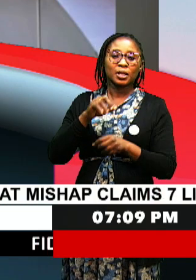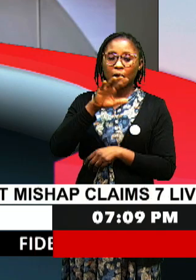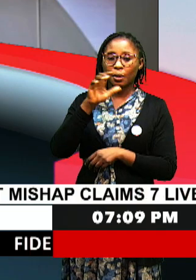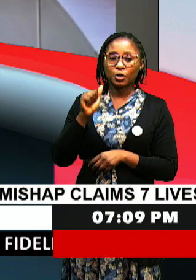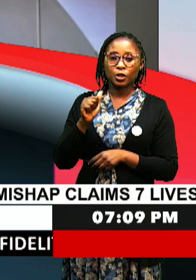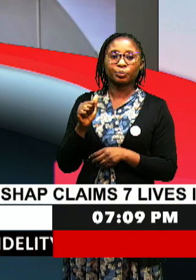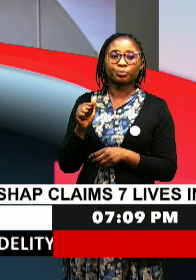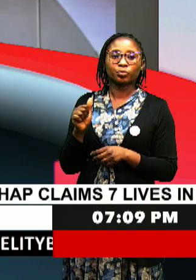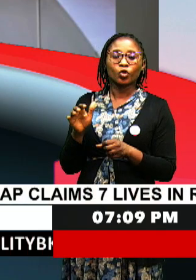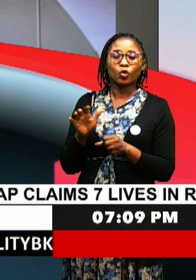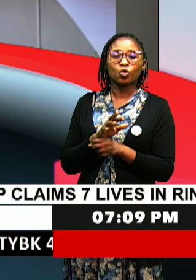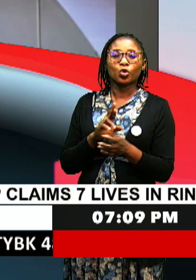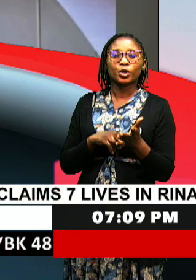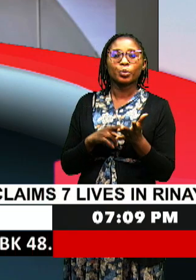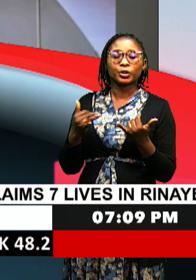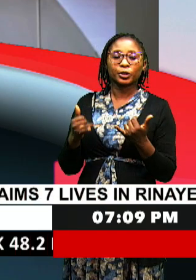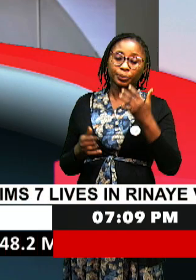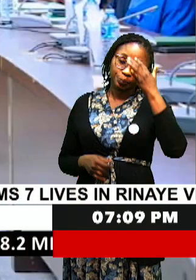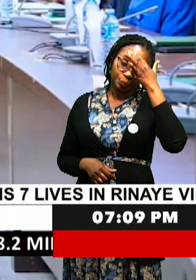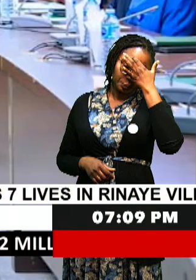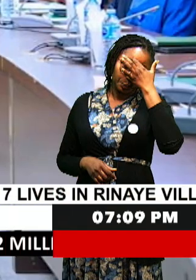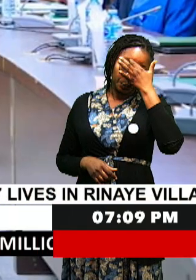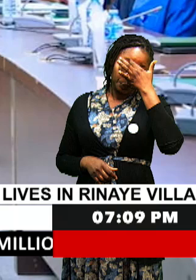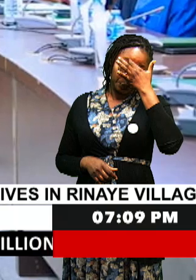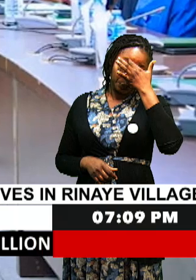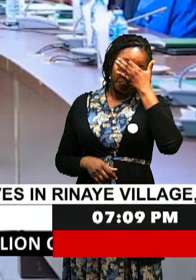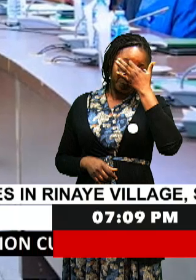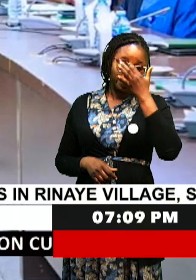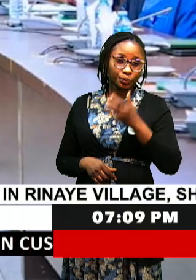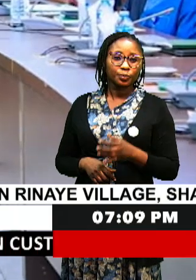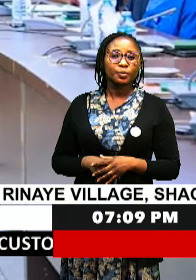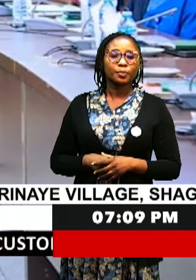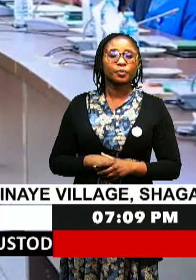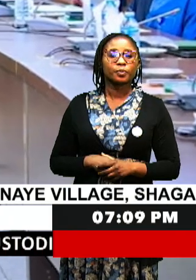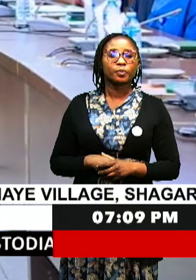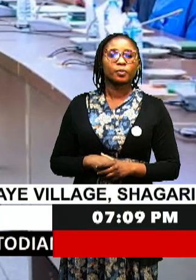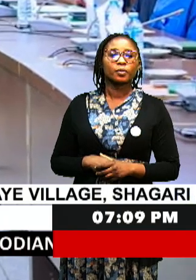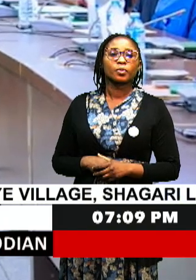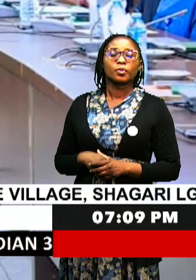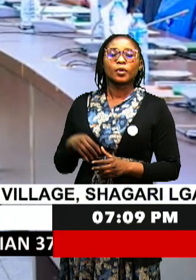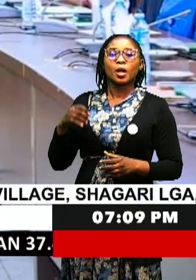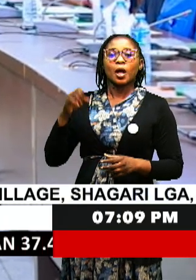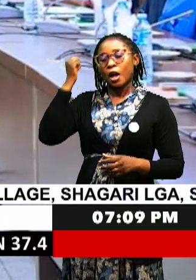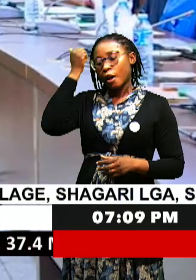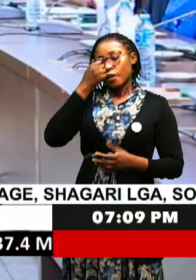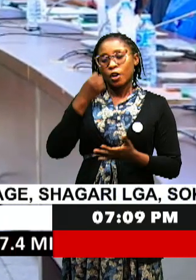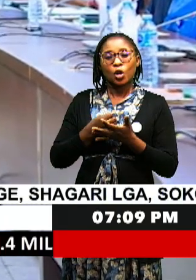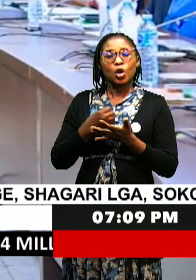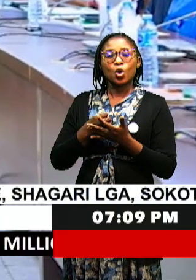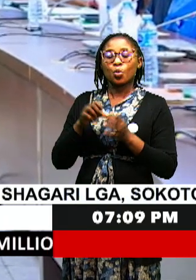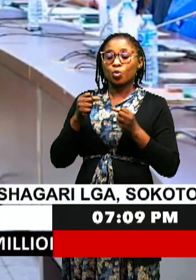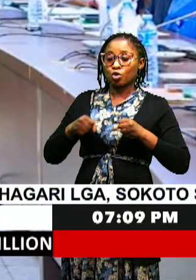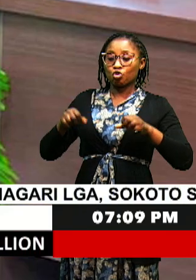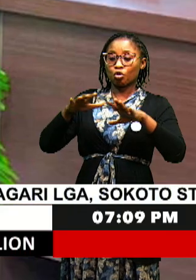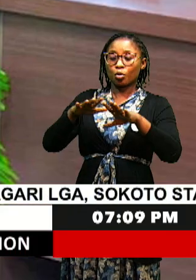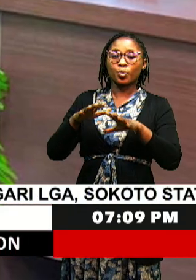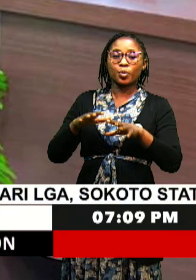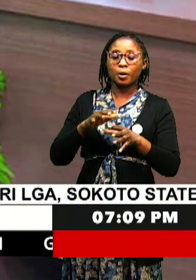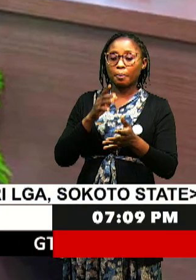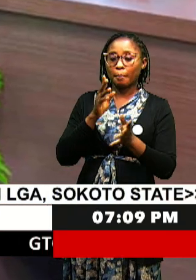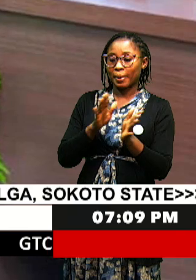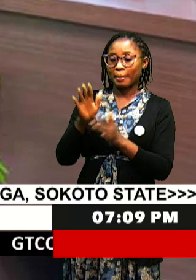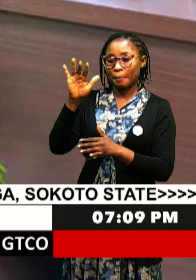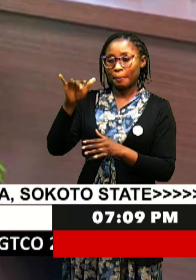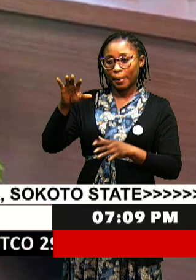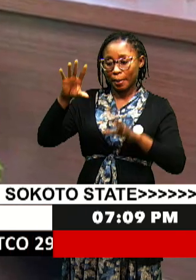Garba Natala reports. The West Africa Economic Summit, initiated by President Bola Tinubu, aims to overcome